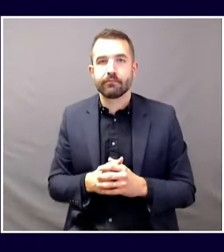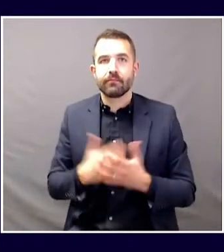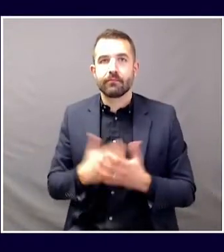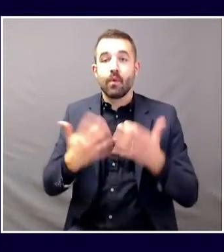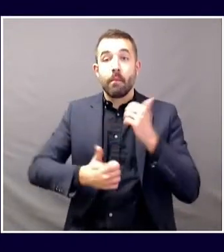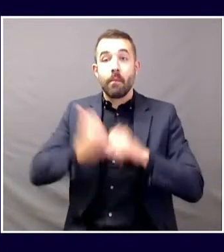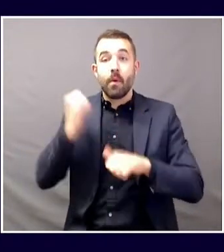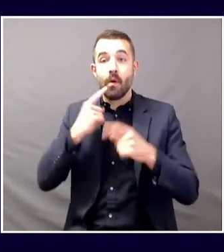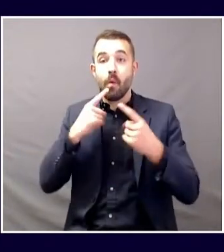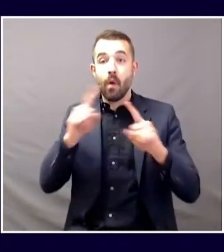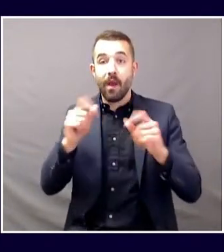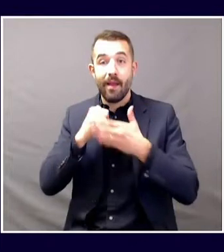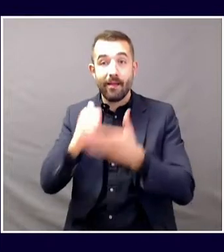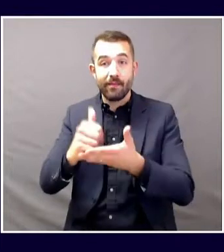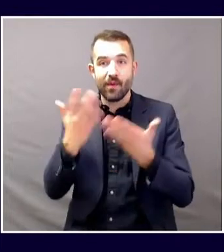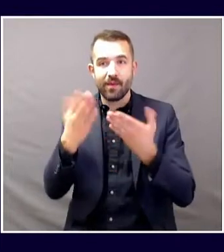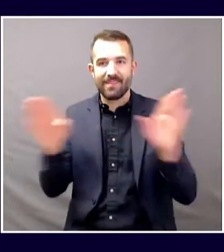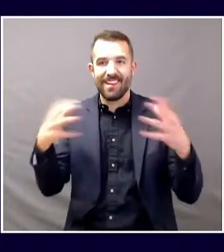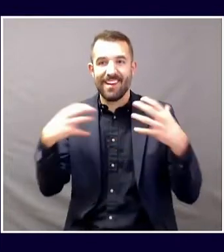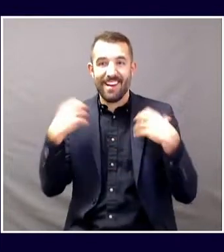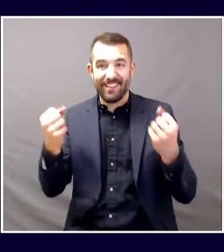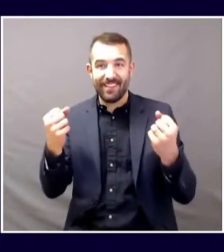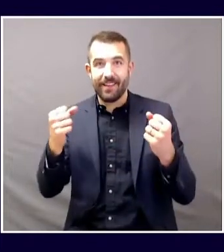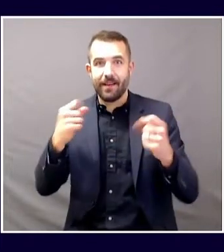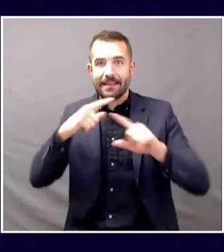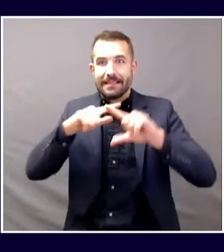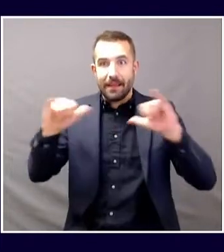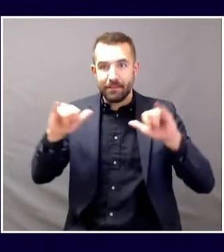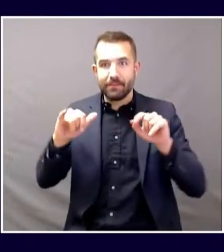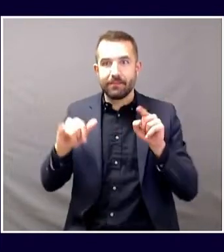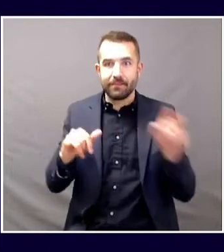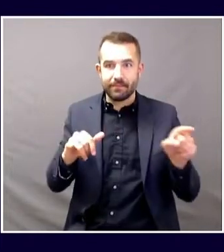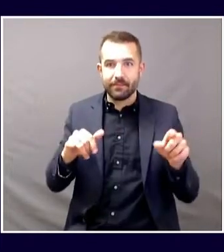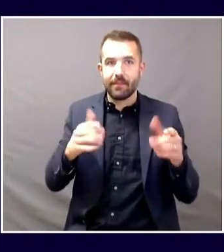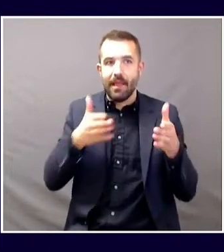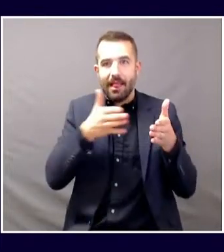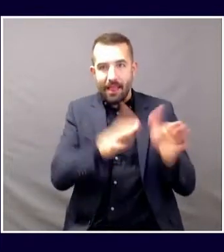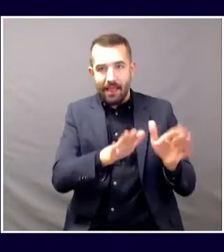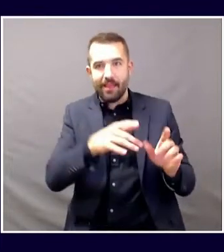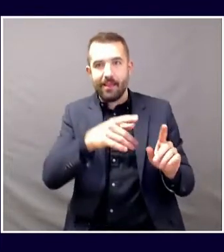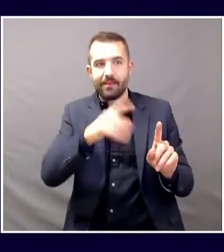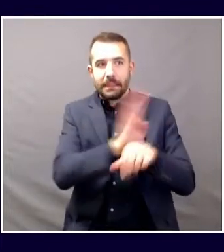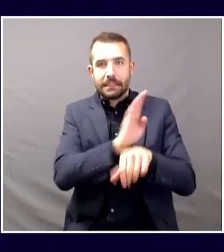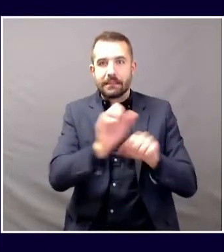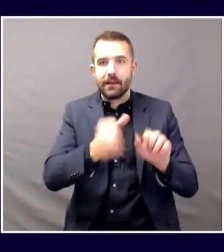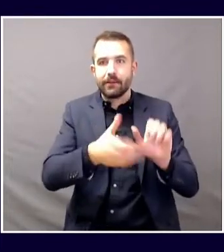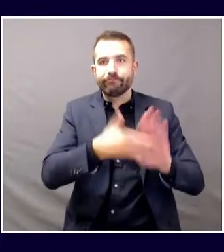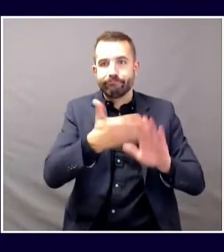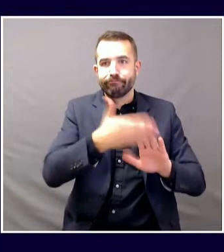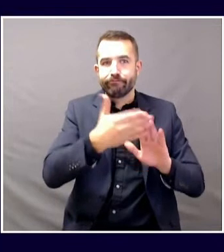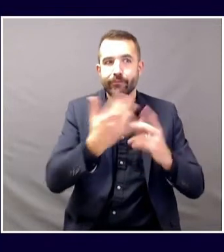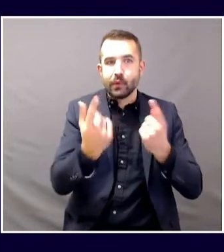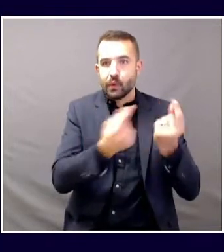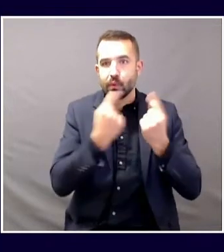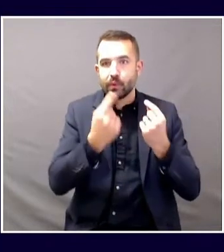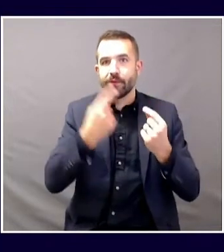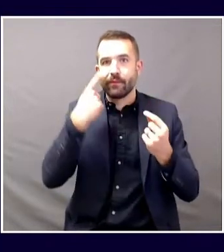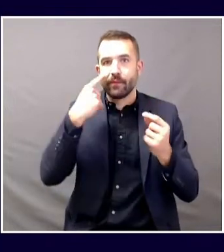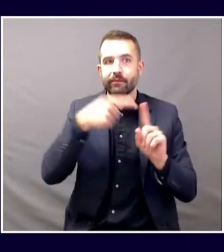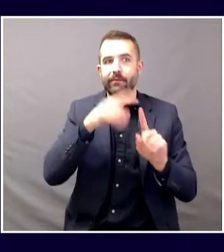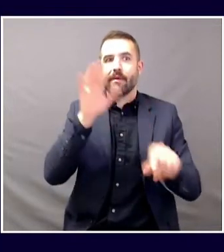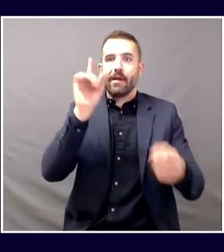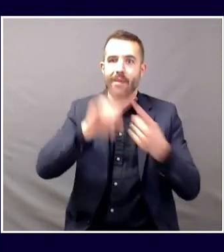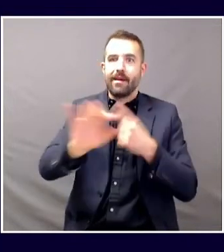from a public health perspective, and simultaneously ones that allow other activities. And for us, we thought that 9 p.m. struck that right balance.